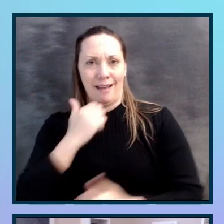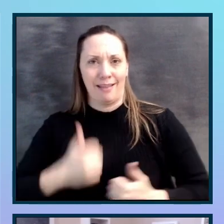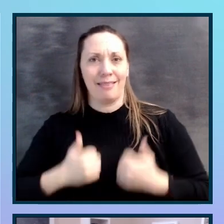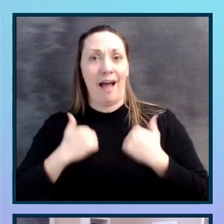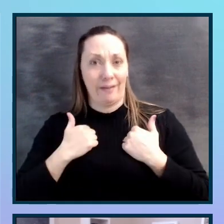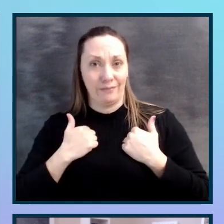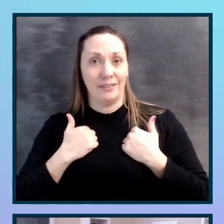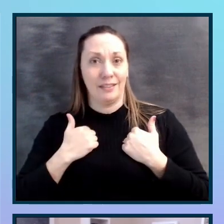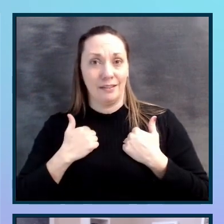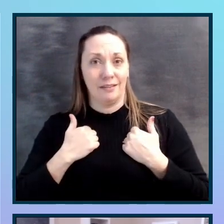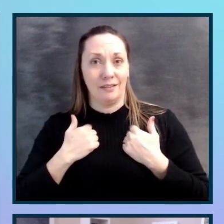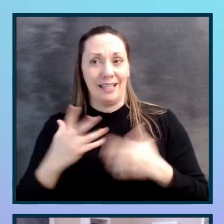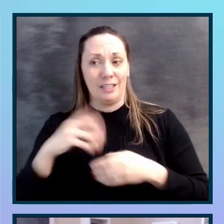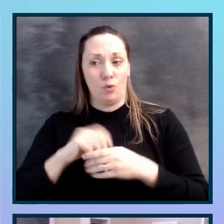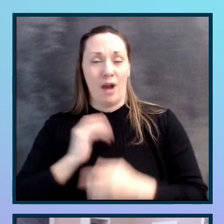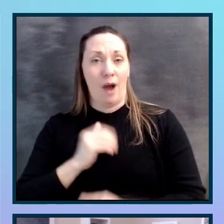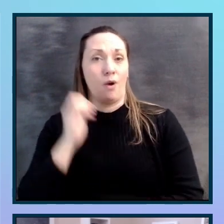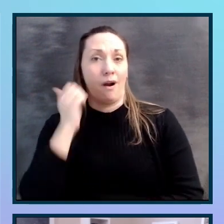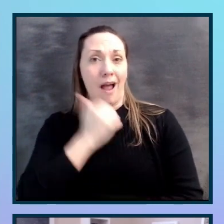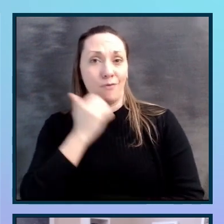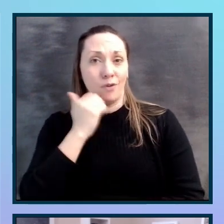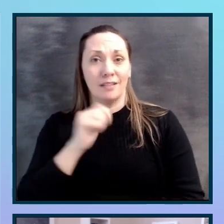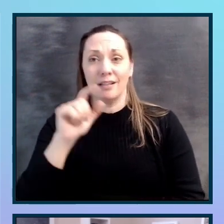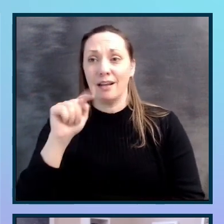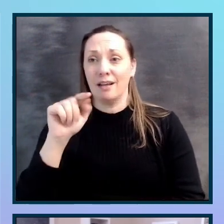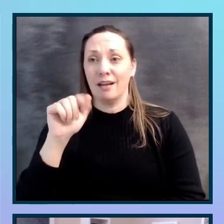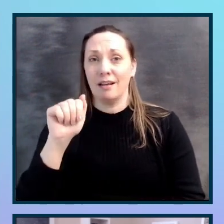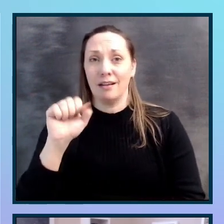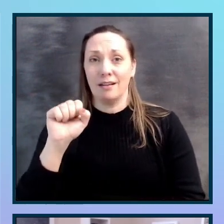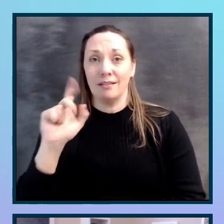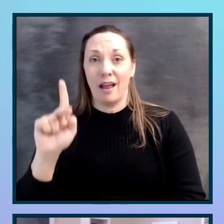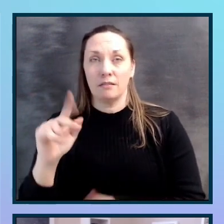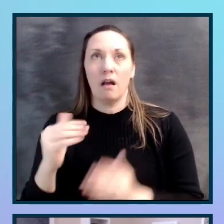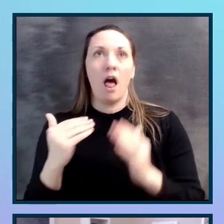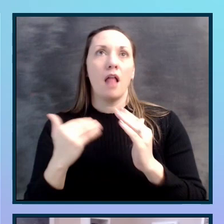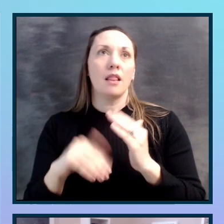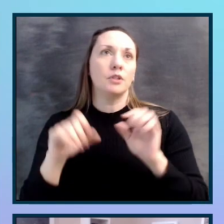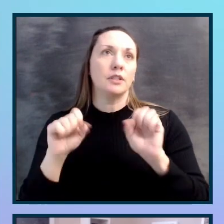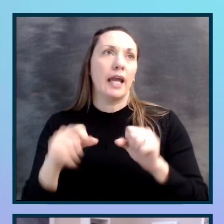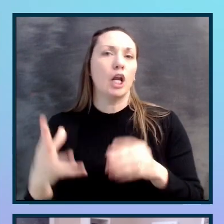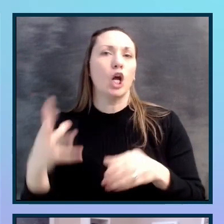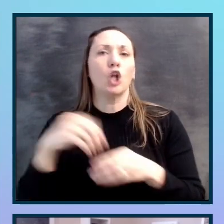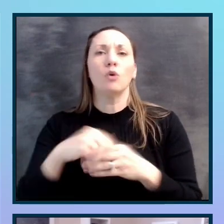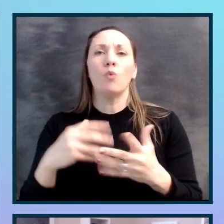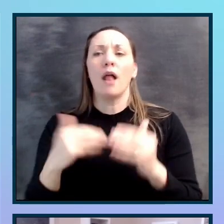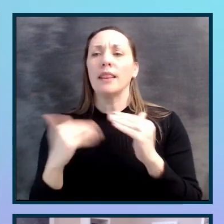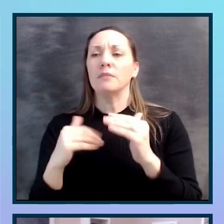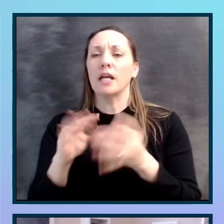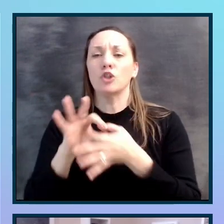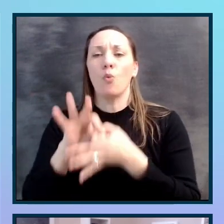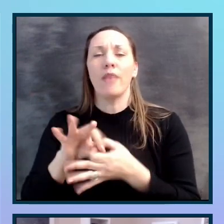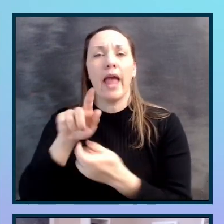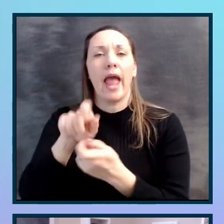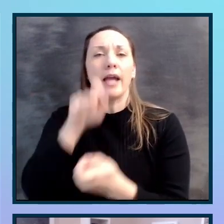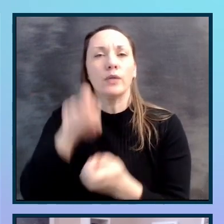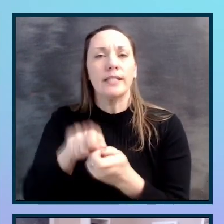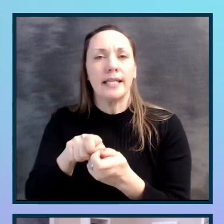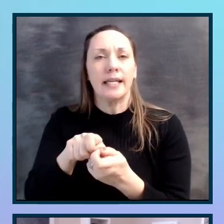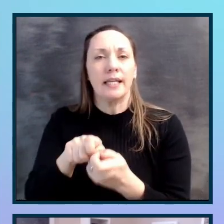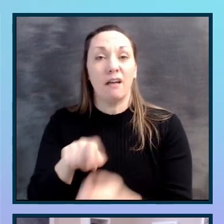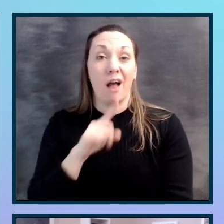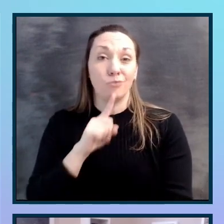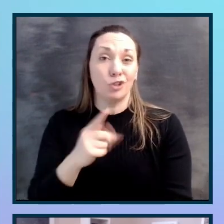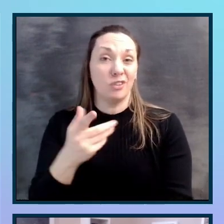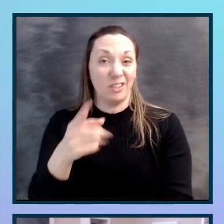everyday tasks. Those limitations can include limitations around accuracy. I'm sure you